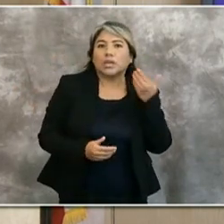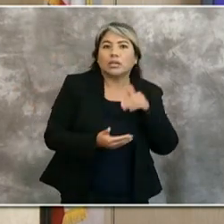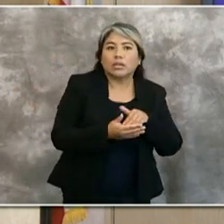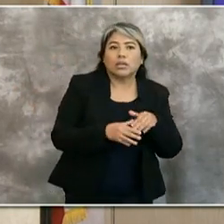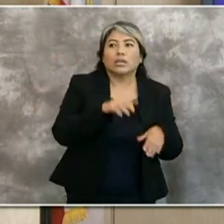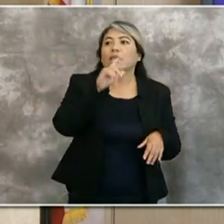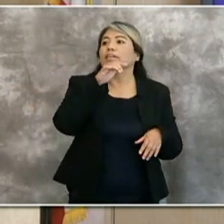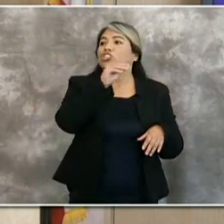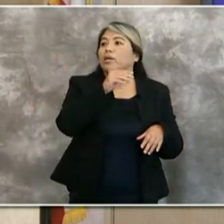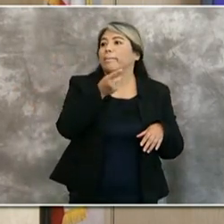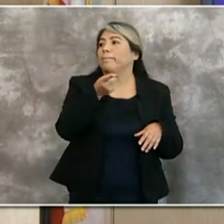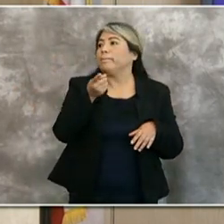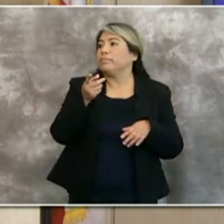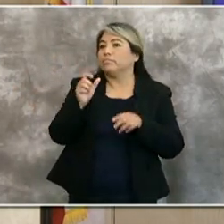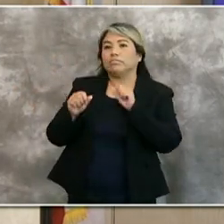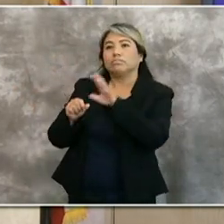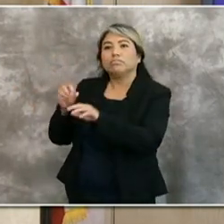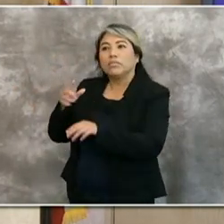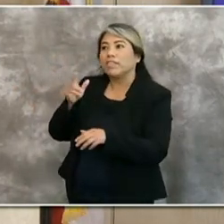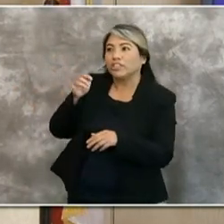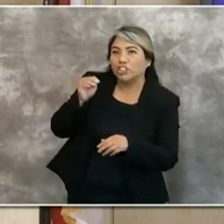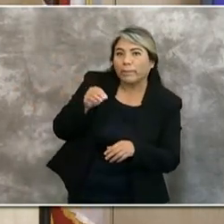The gym.